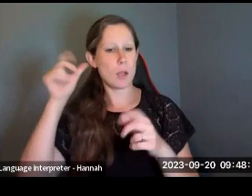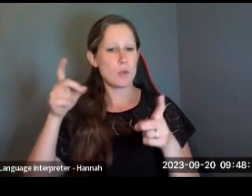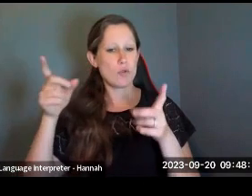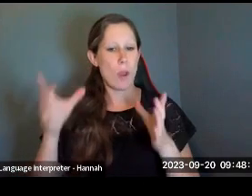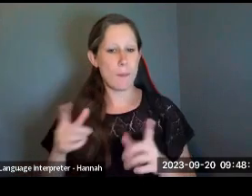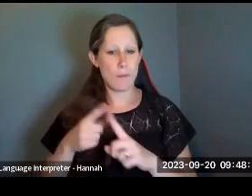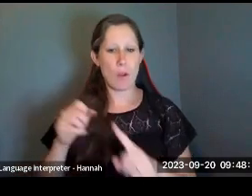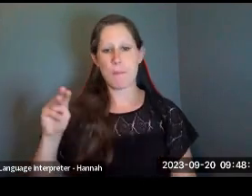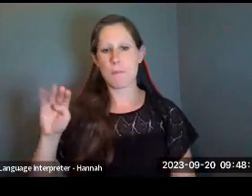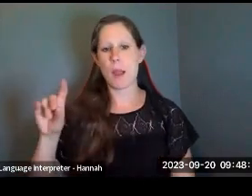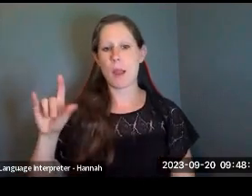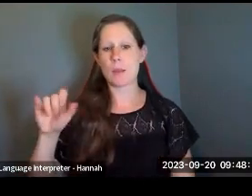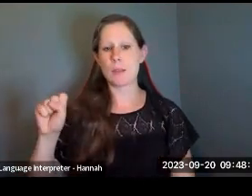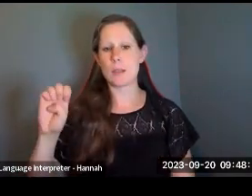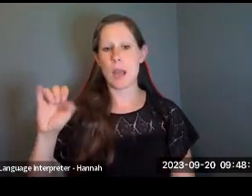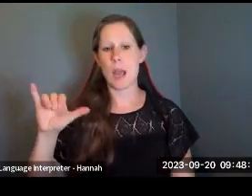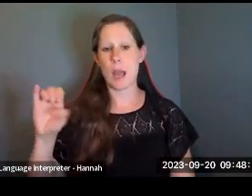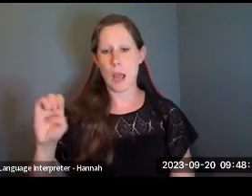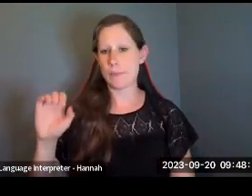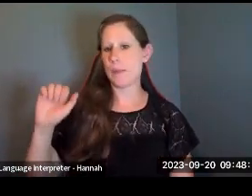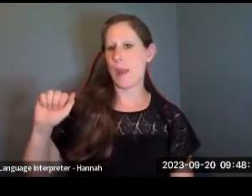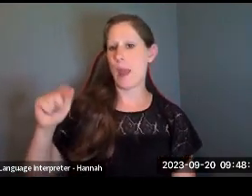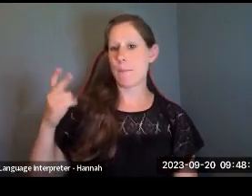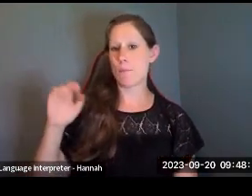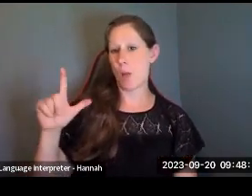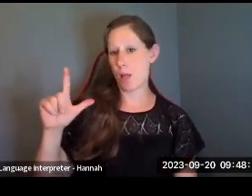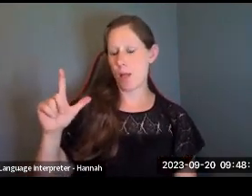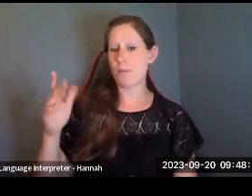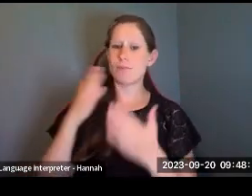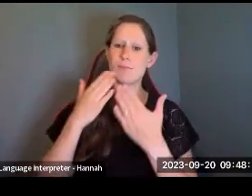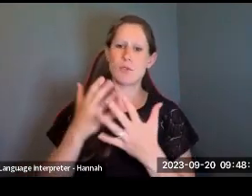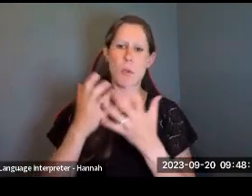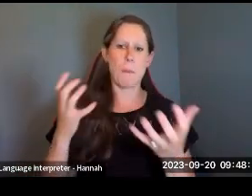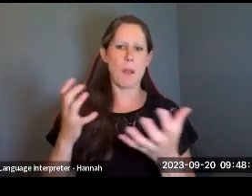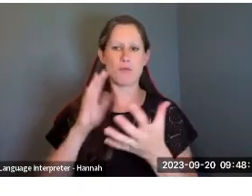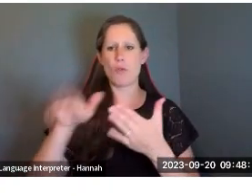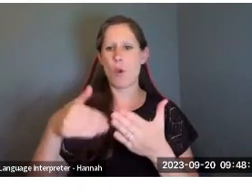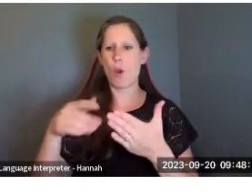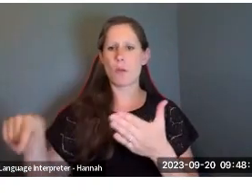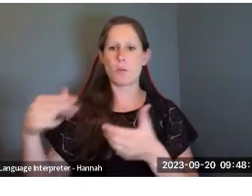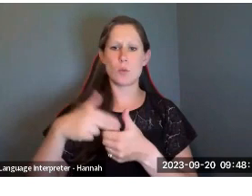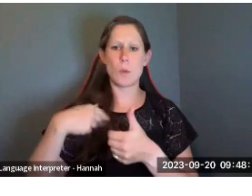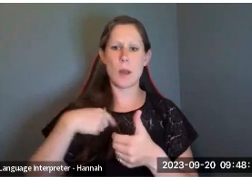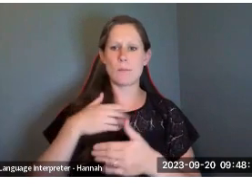We're always so glad to have you all with us. We appreciate your work.